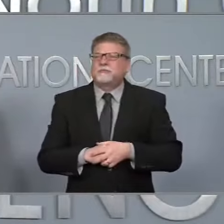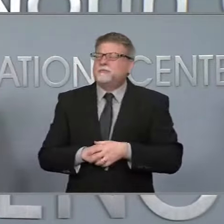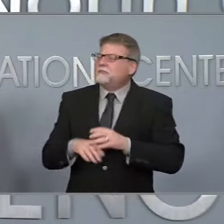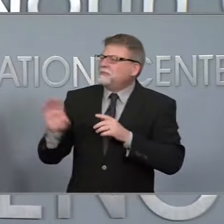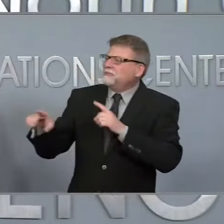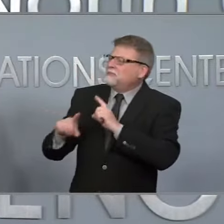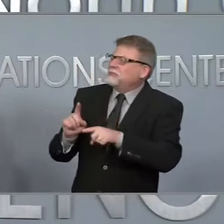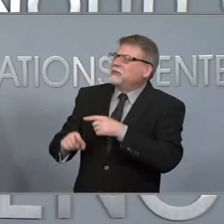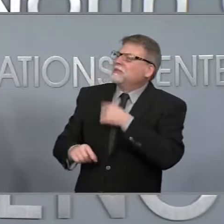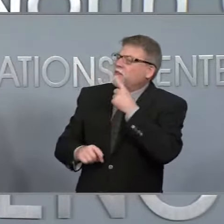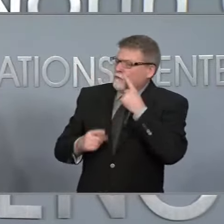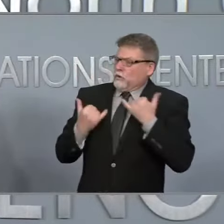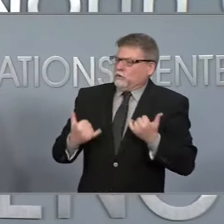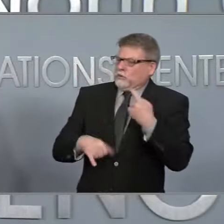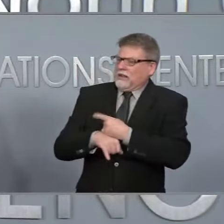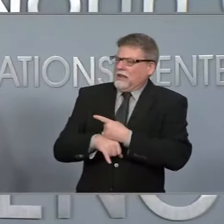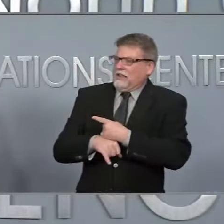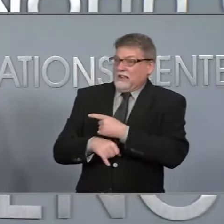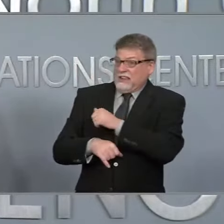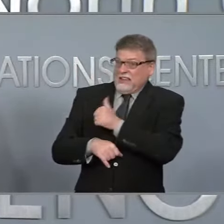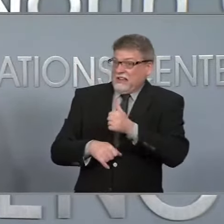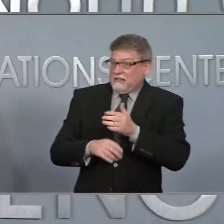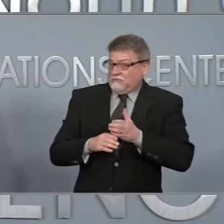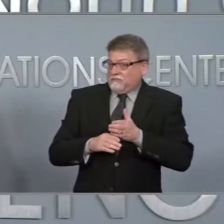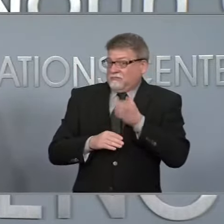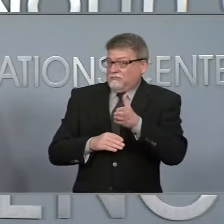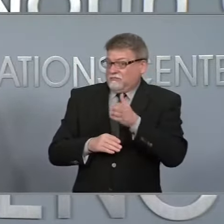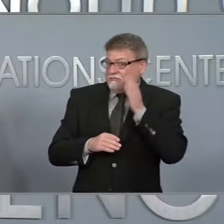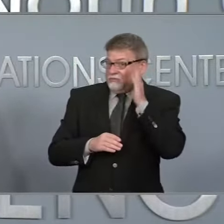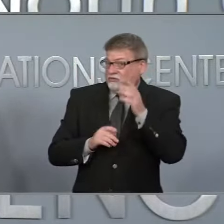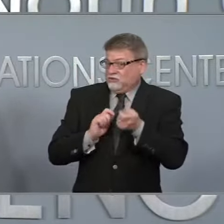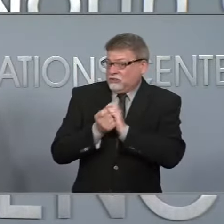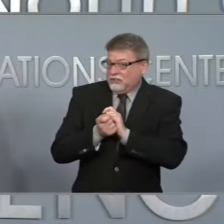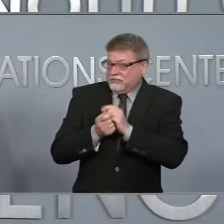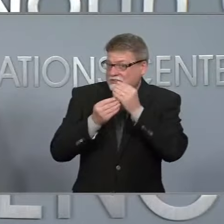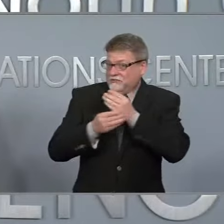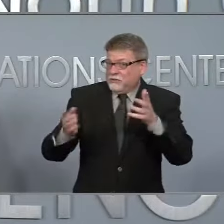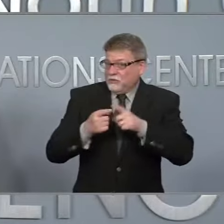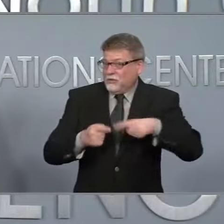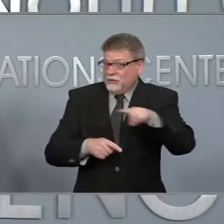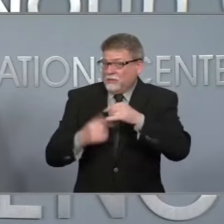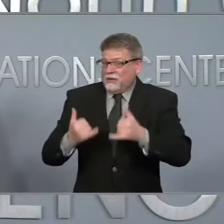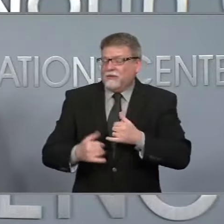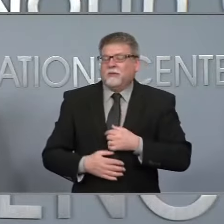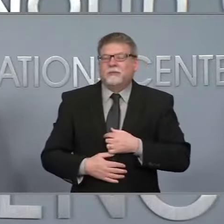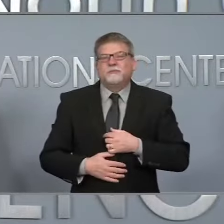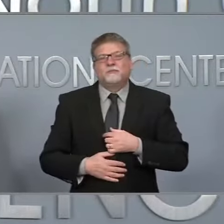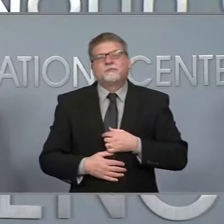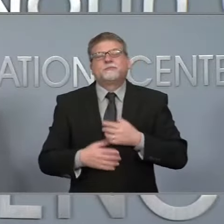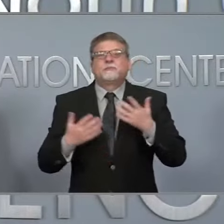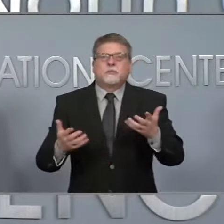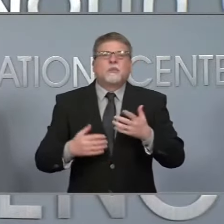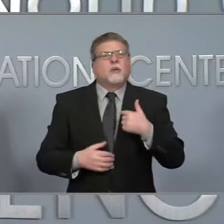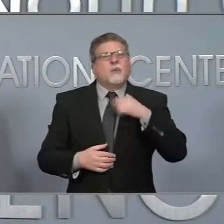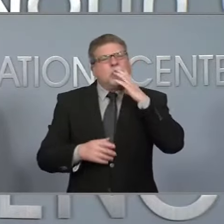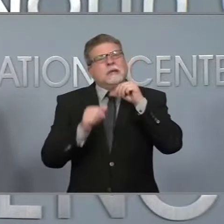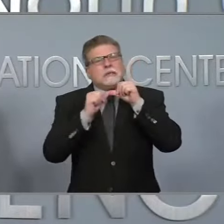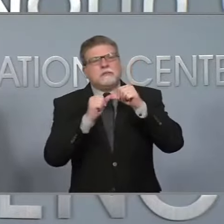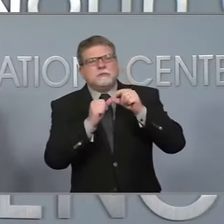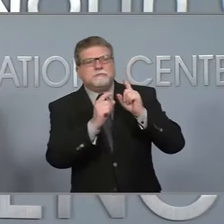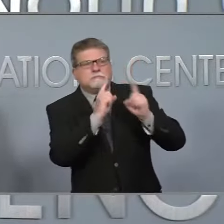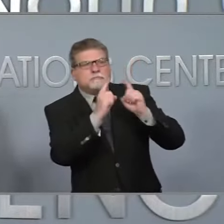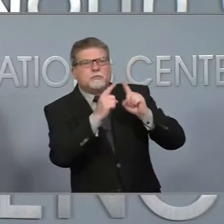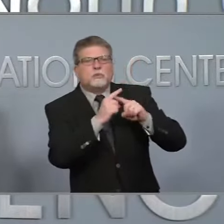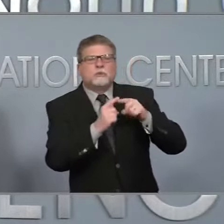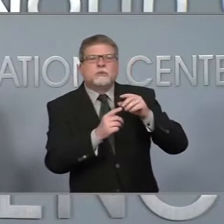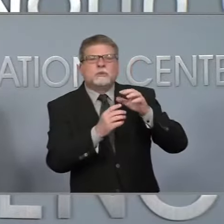any sort of changes that are coming? Well, I think that we're going to continue to work with boards and the legislature to have conversations about